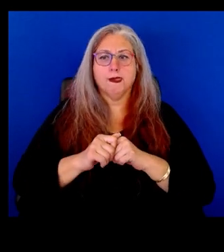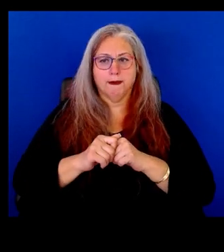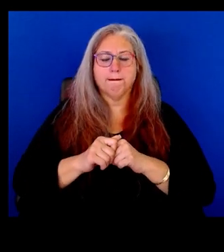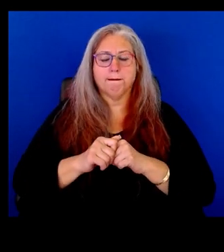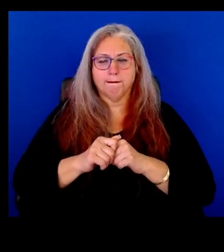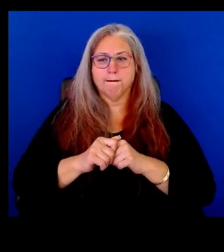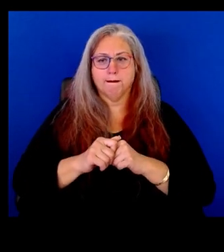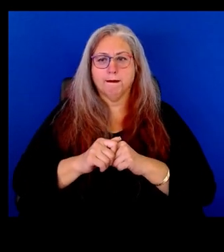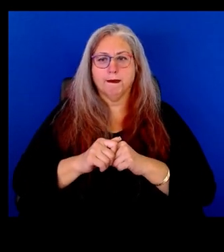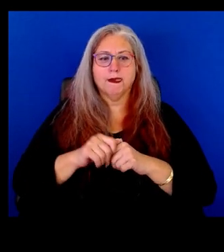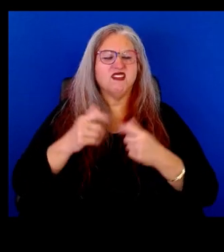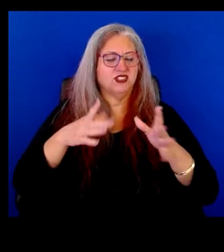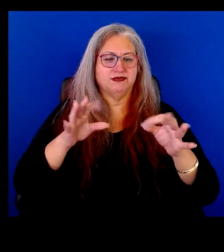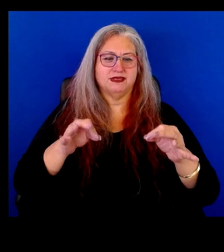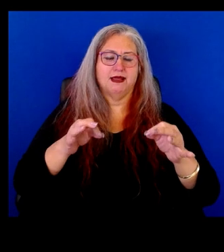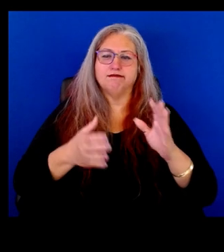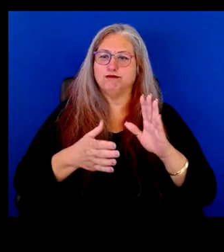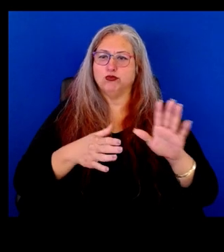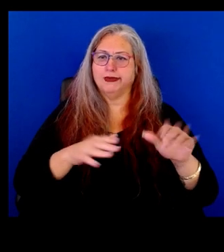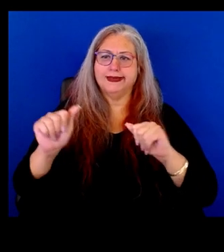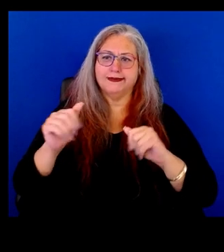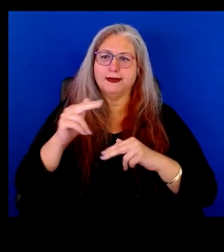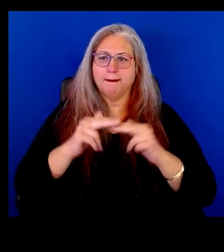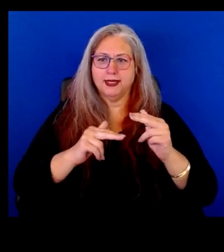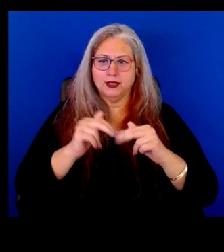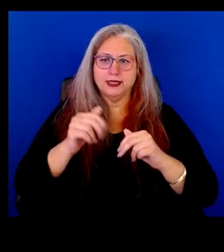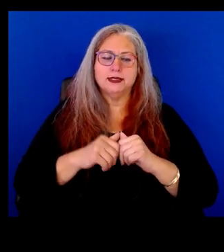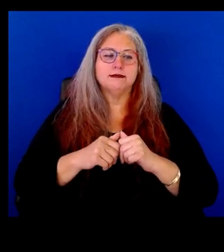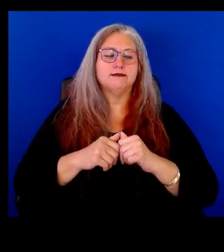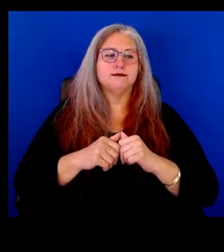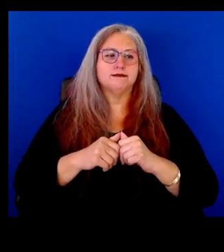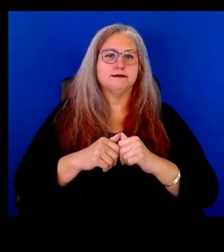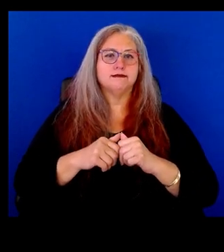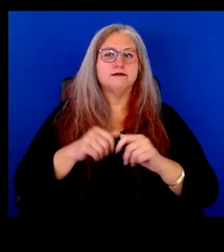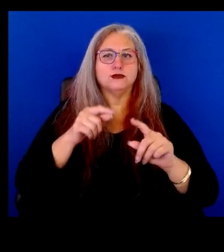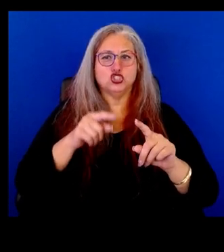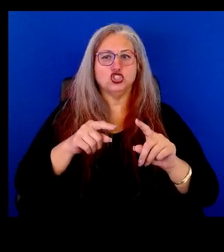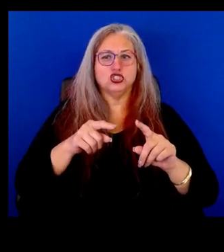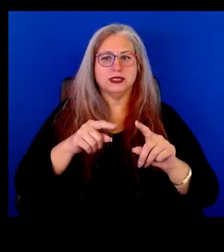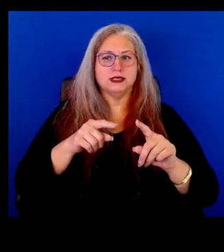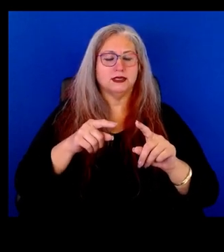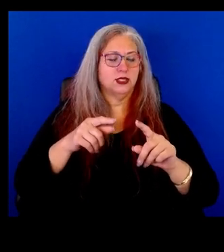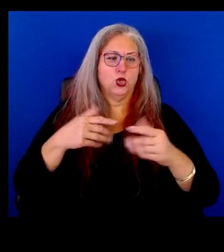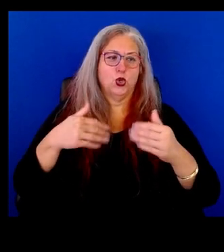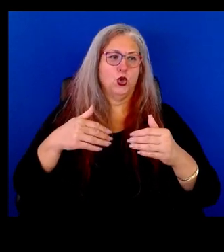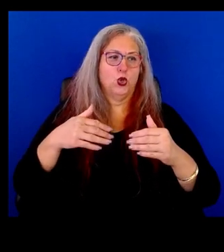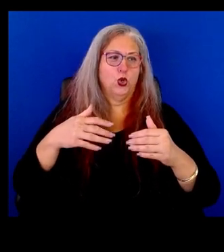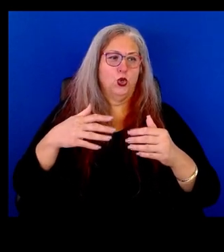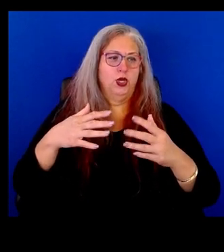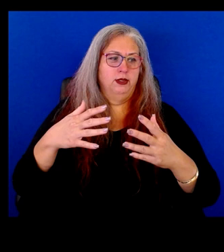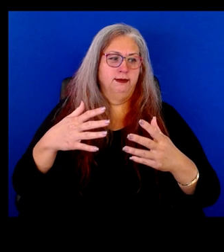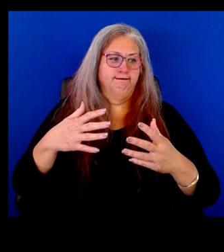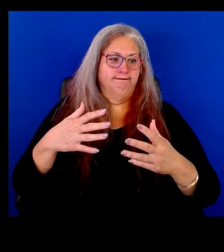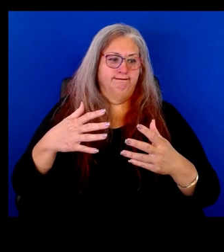that's where they left the building. And she was in complete